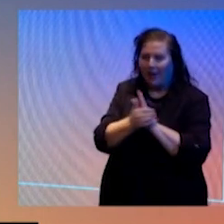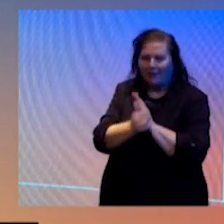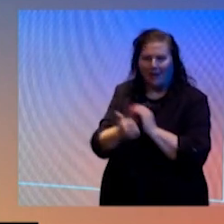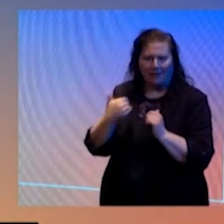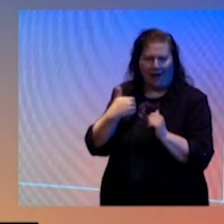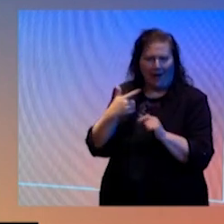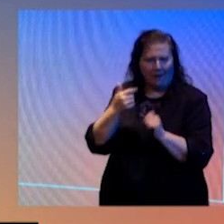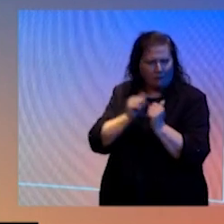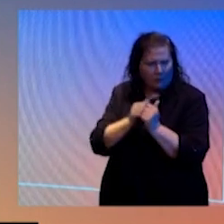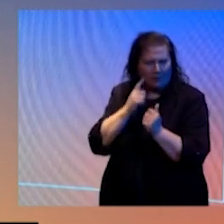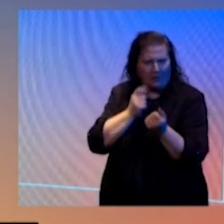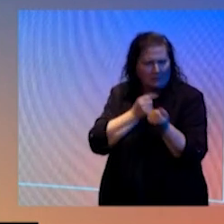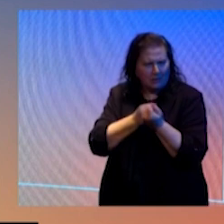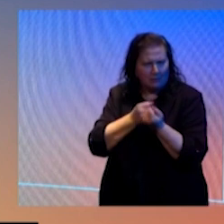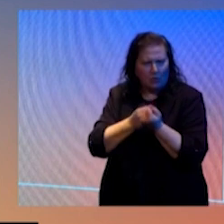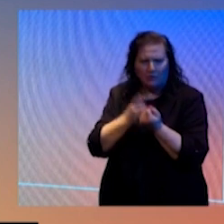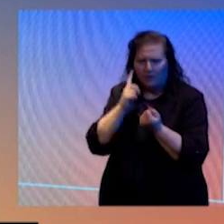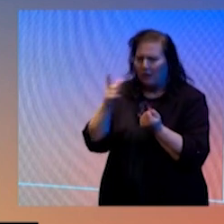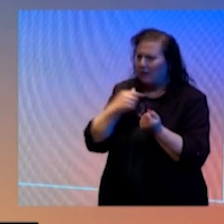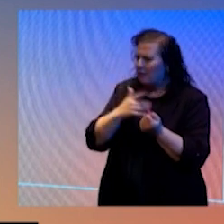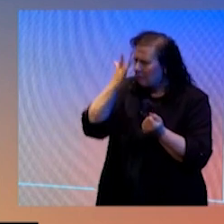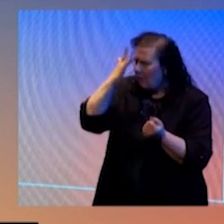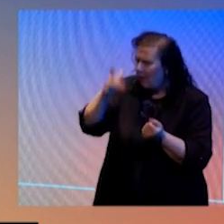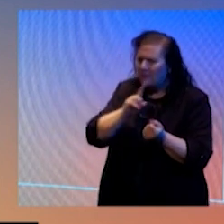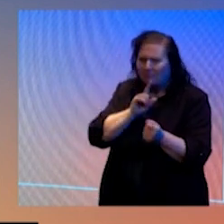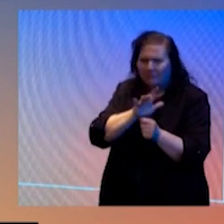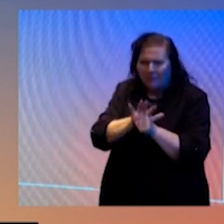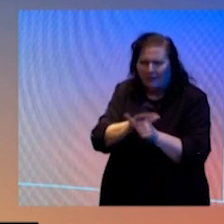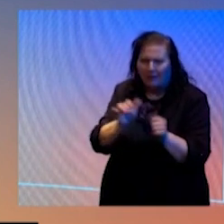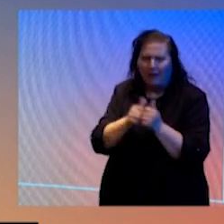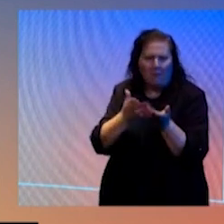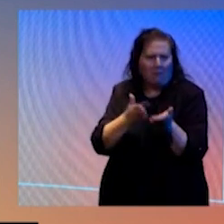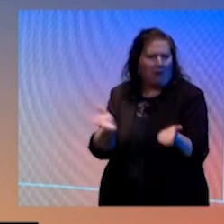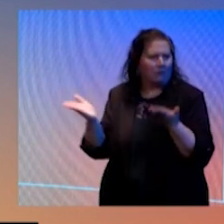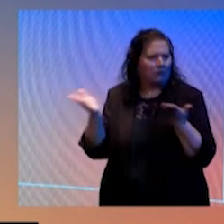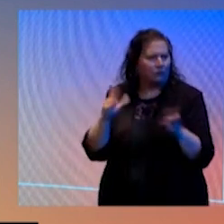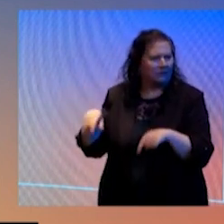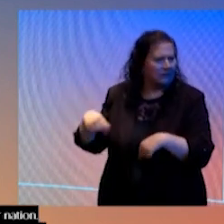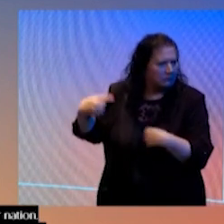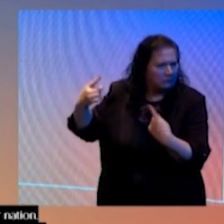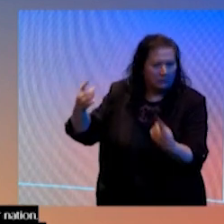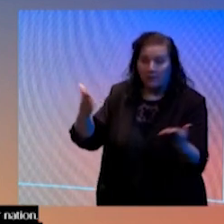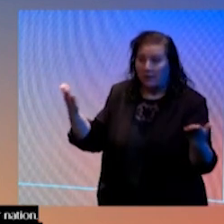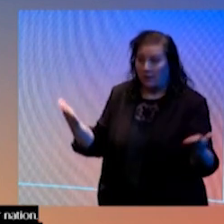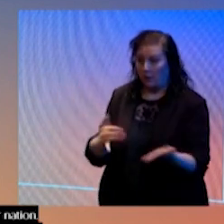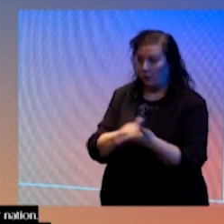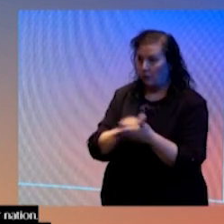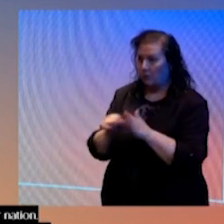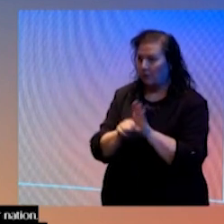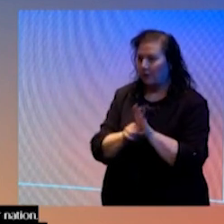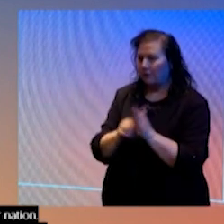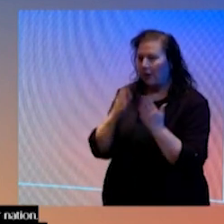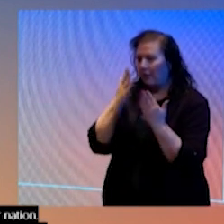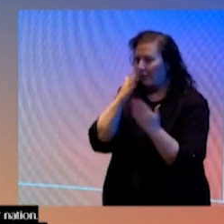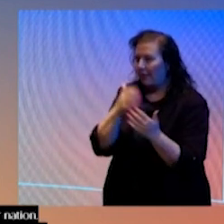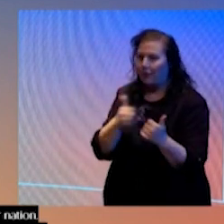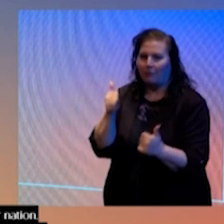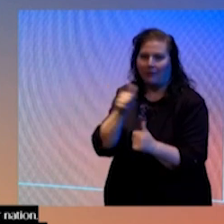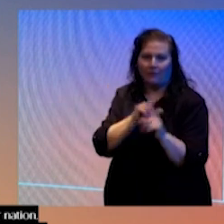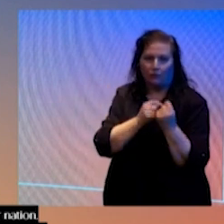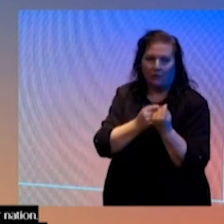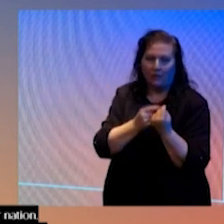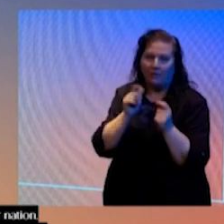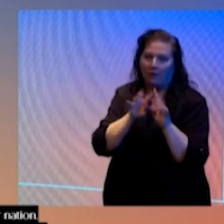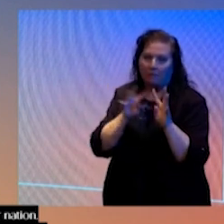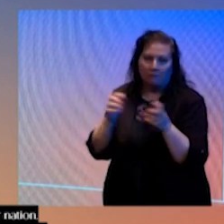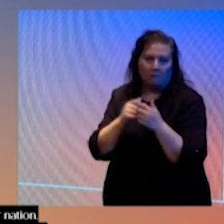me. I have the smartest, most brilliant, dedicated public servants ever assembled in state government. Again, I thank my senior team and my cabinet every